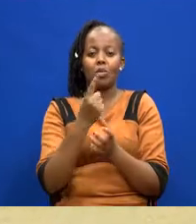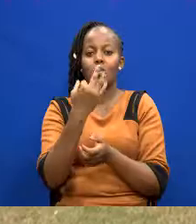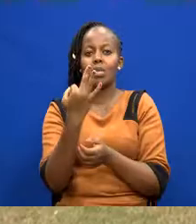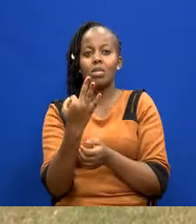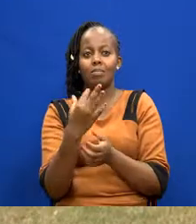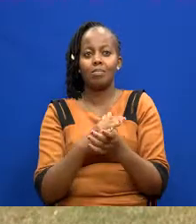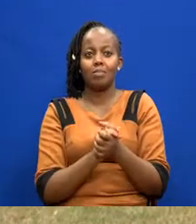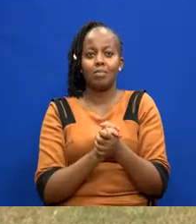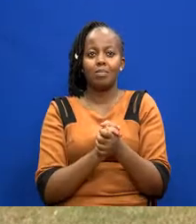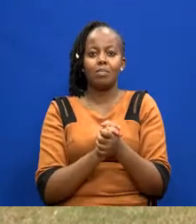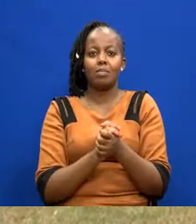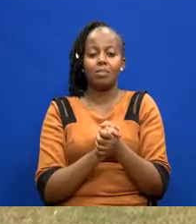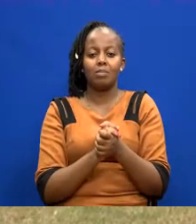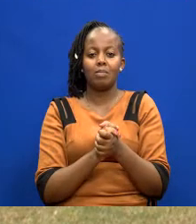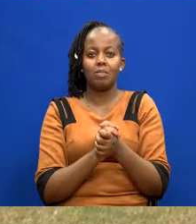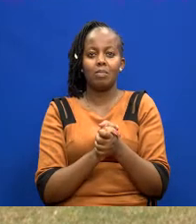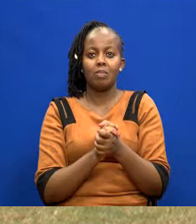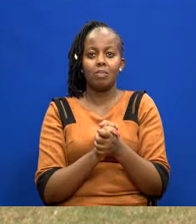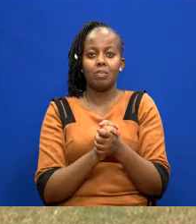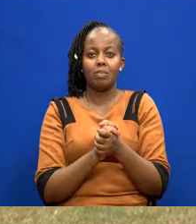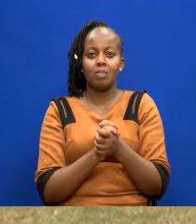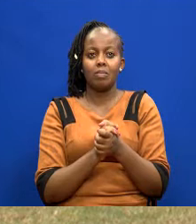1 and 3.